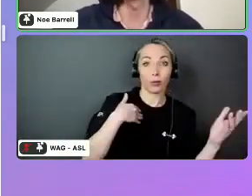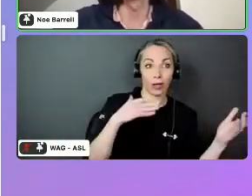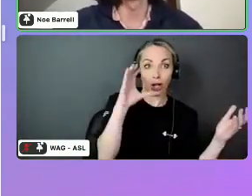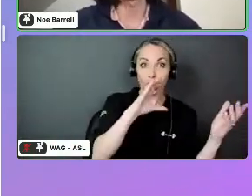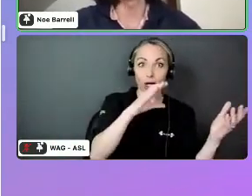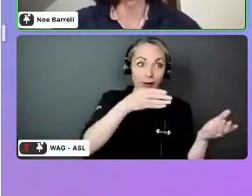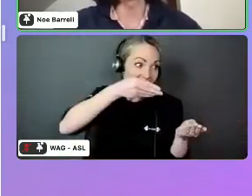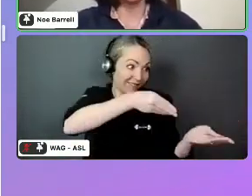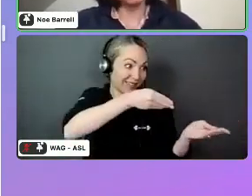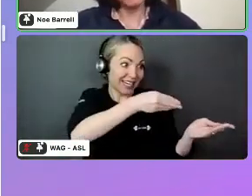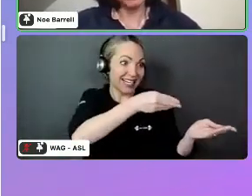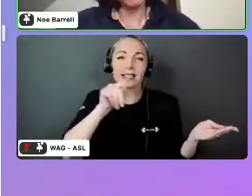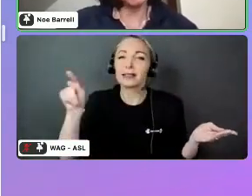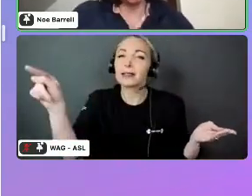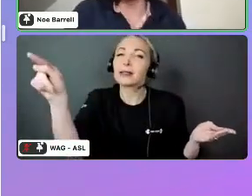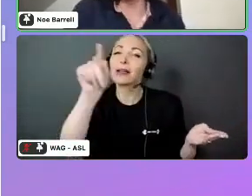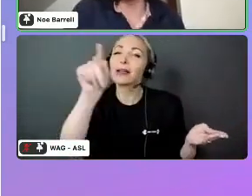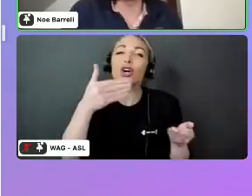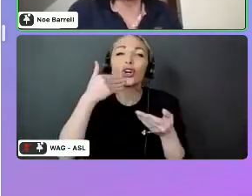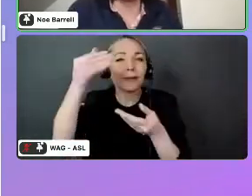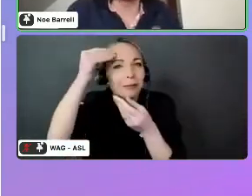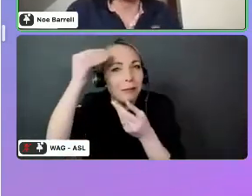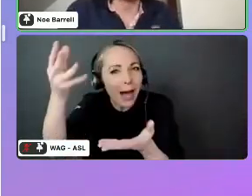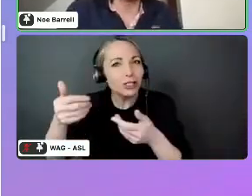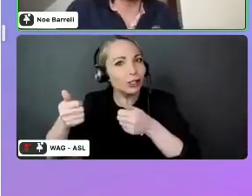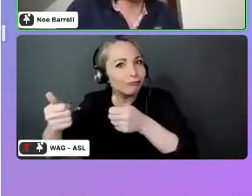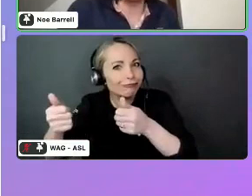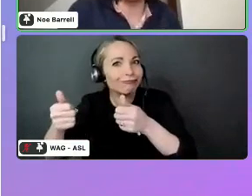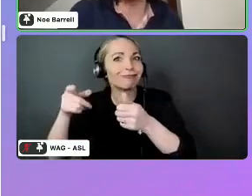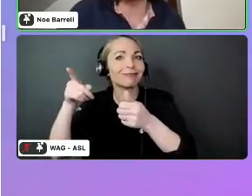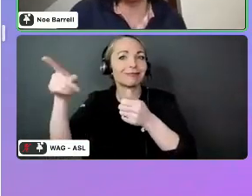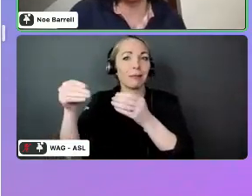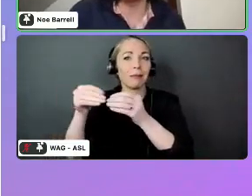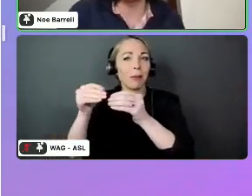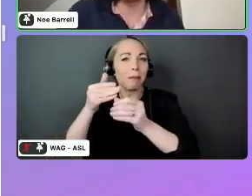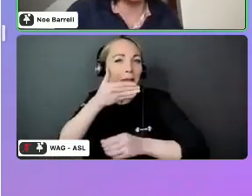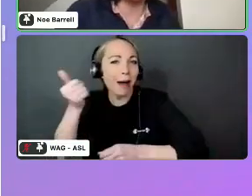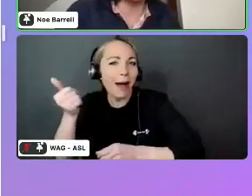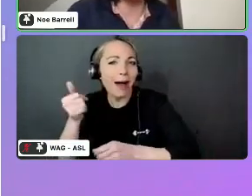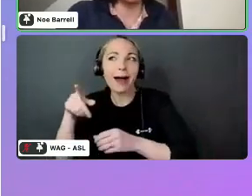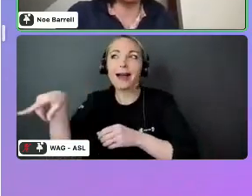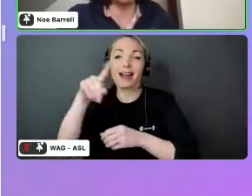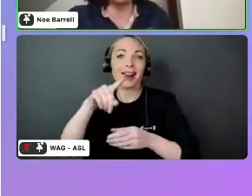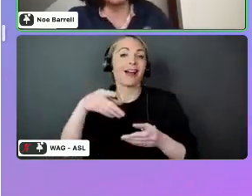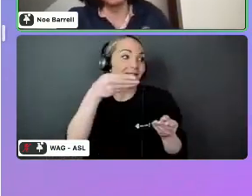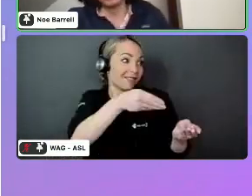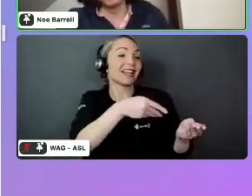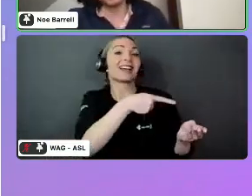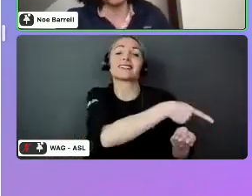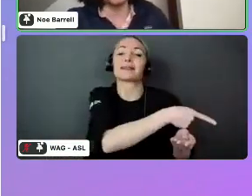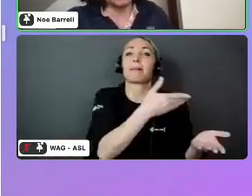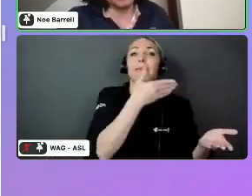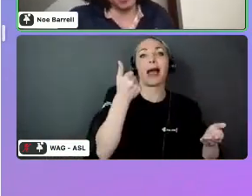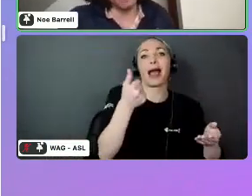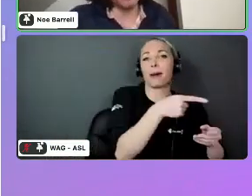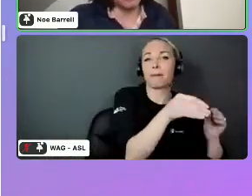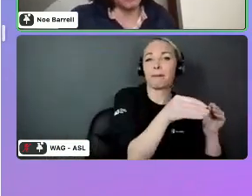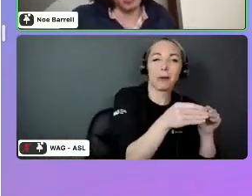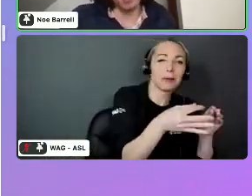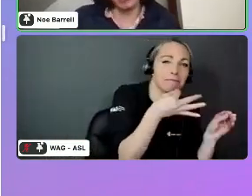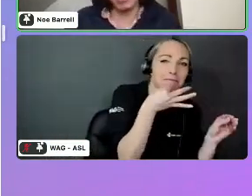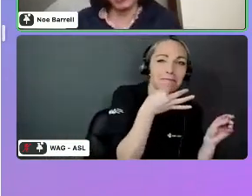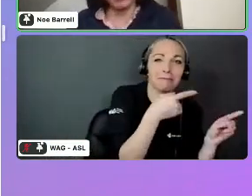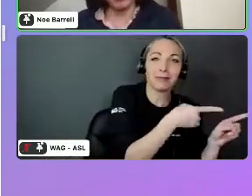significantly. So over the years, we've gone from just a very experimental, basic approach to